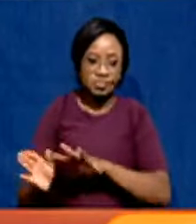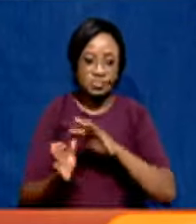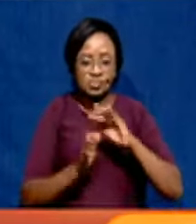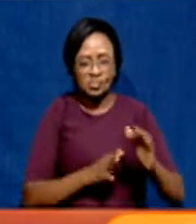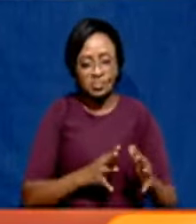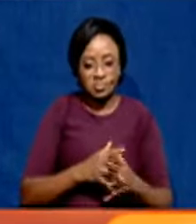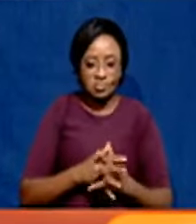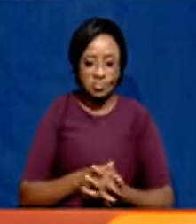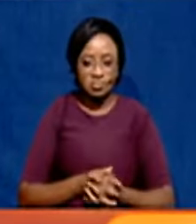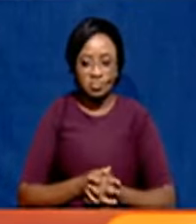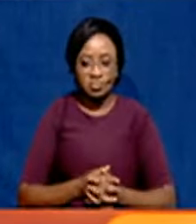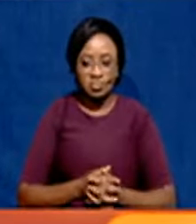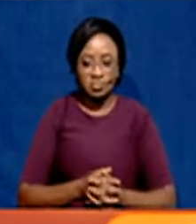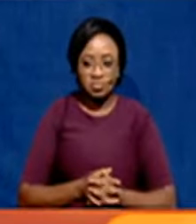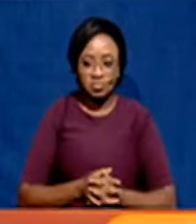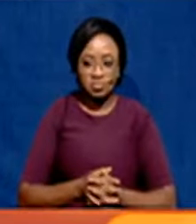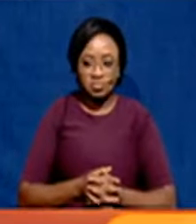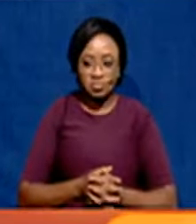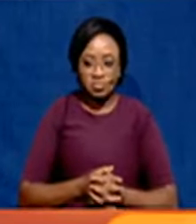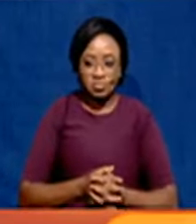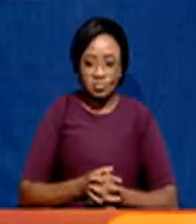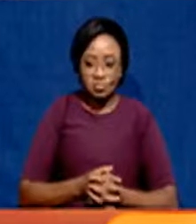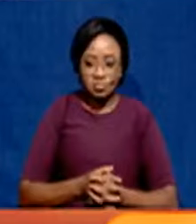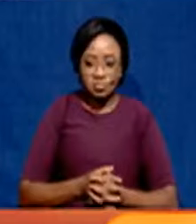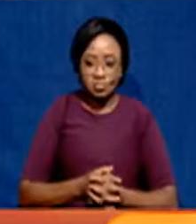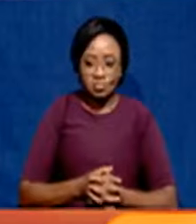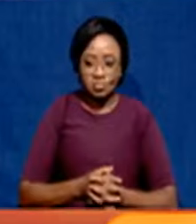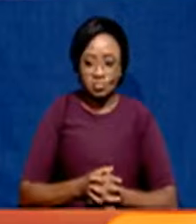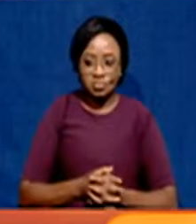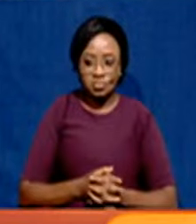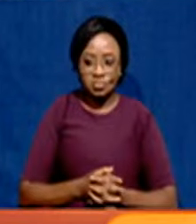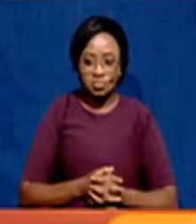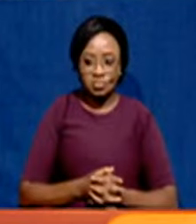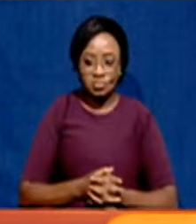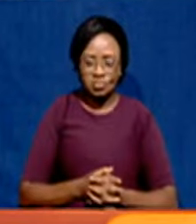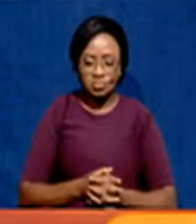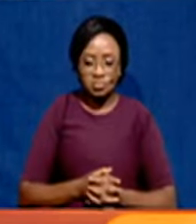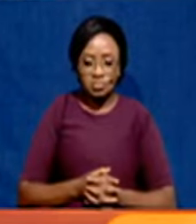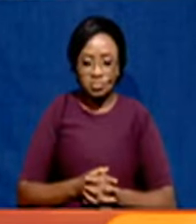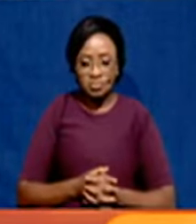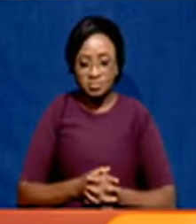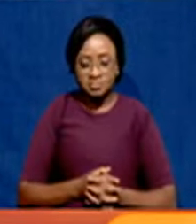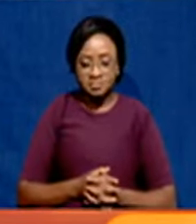So it's promise, right? Yeah. There it is.